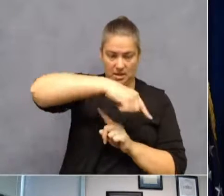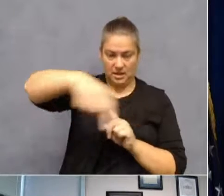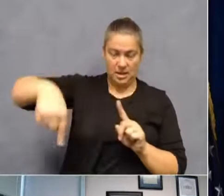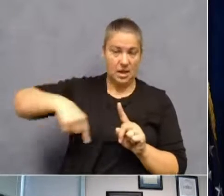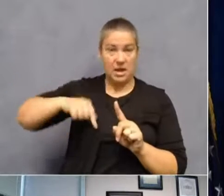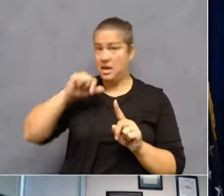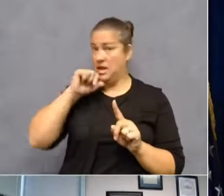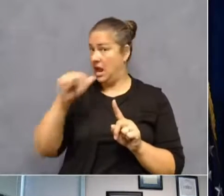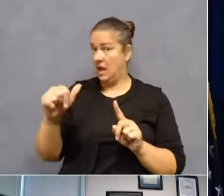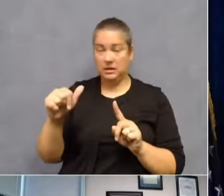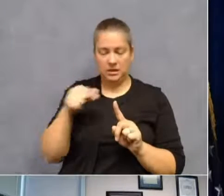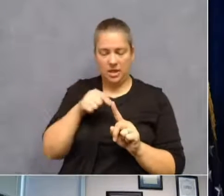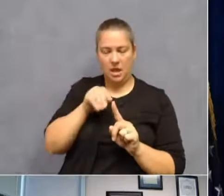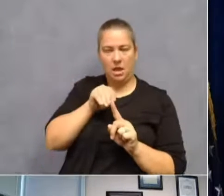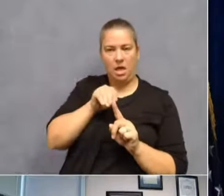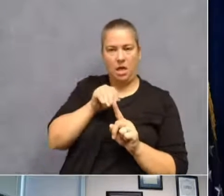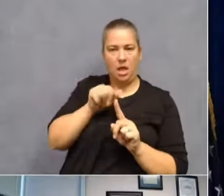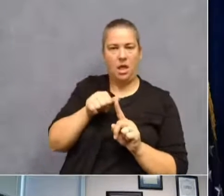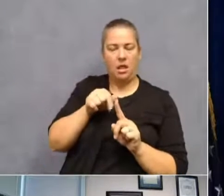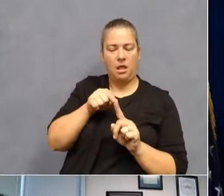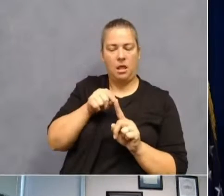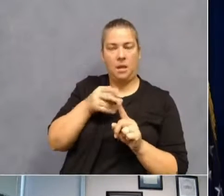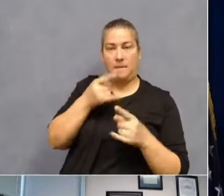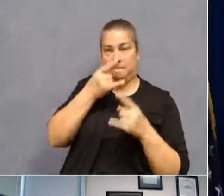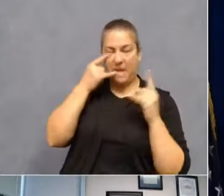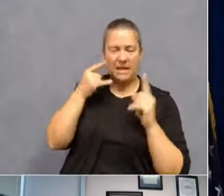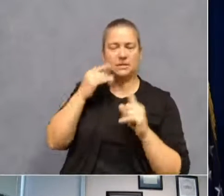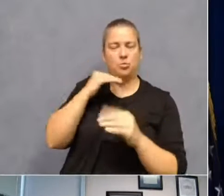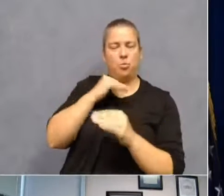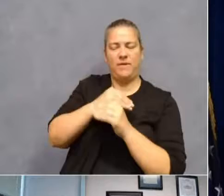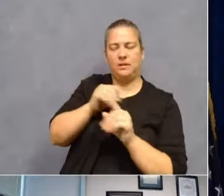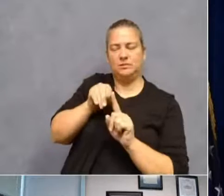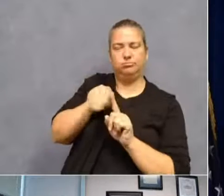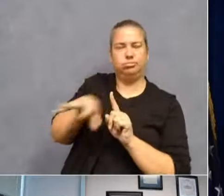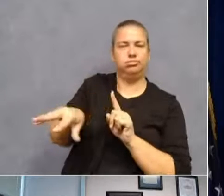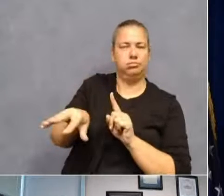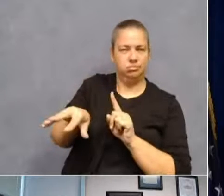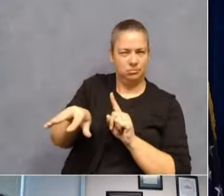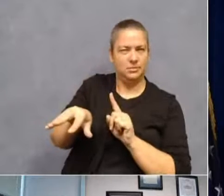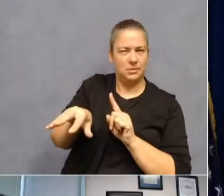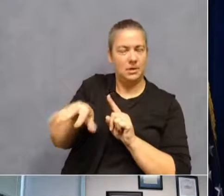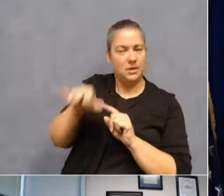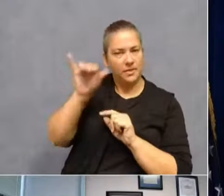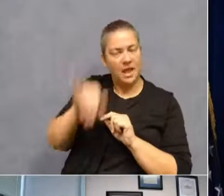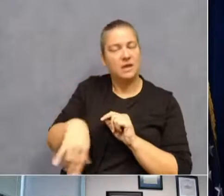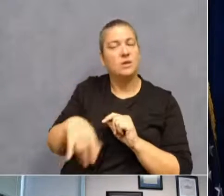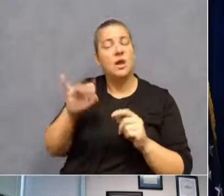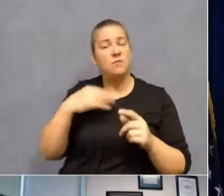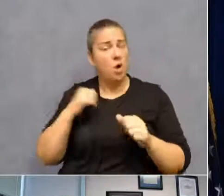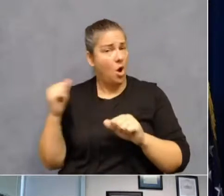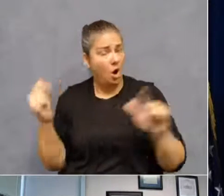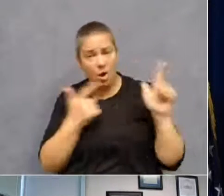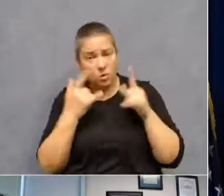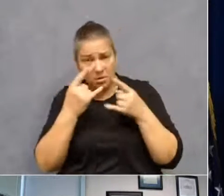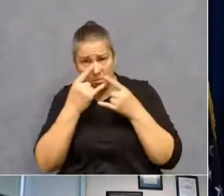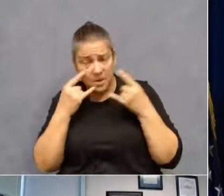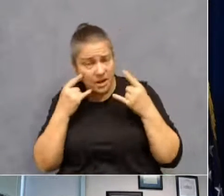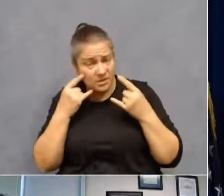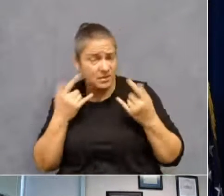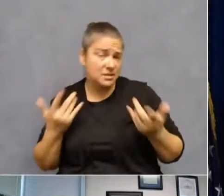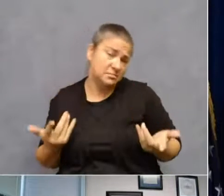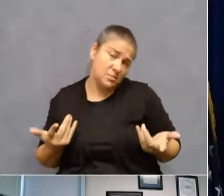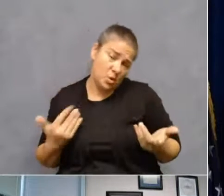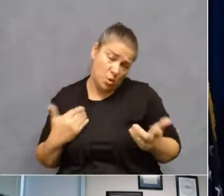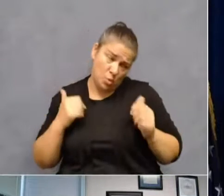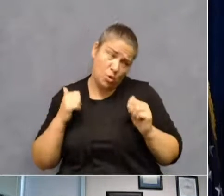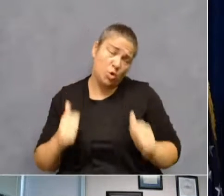the person wearing them from becoming infected. But if we all wear masks, we could really be back to a lot more